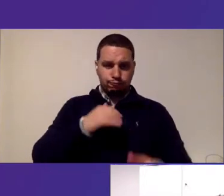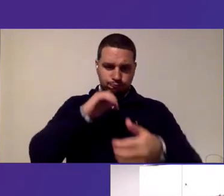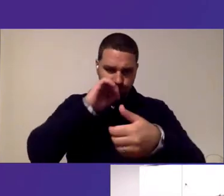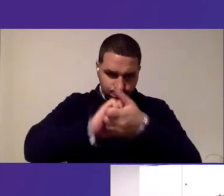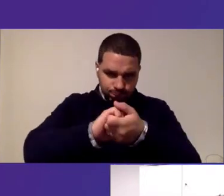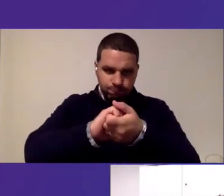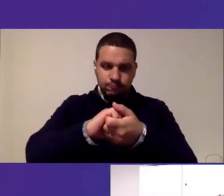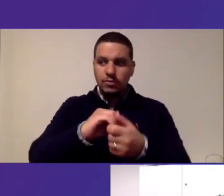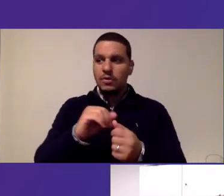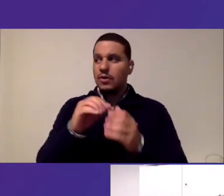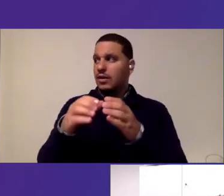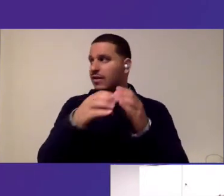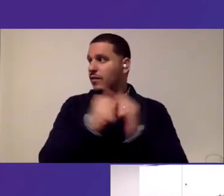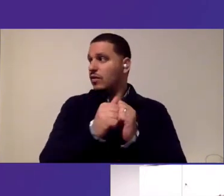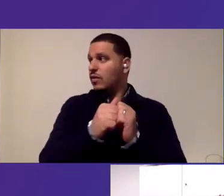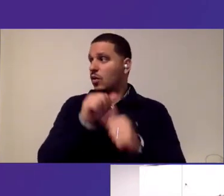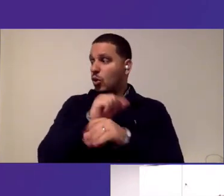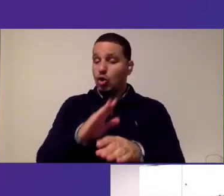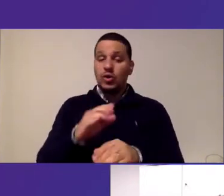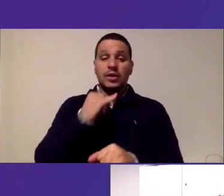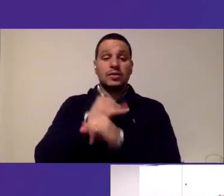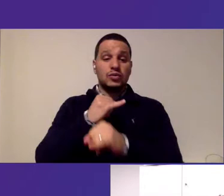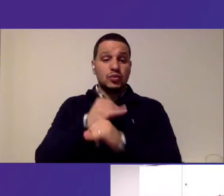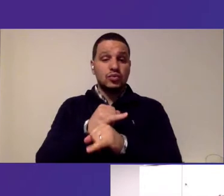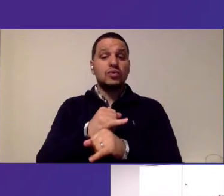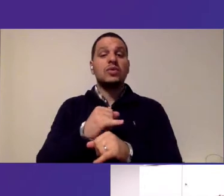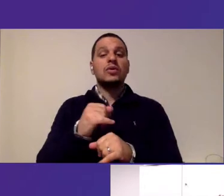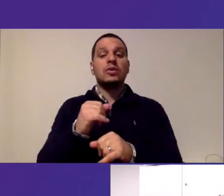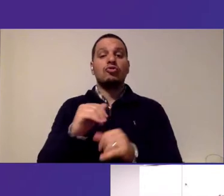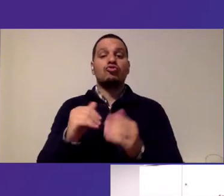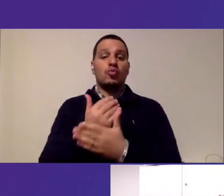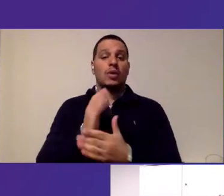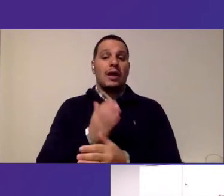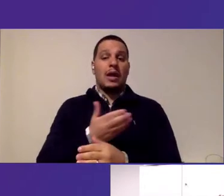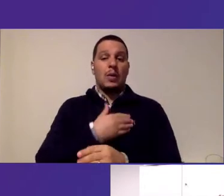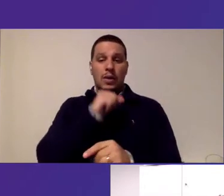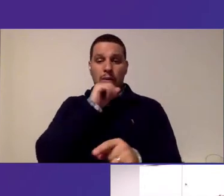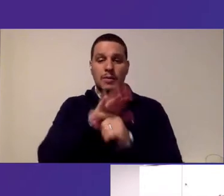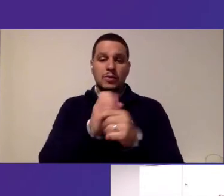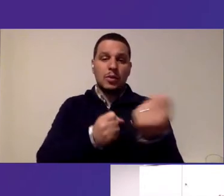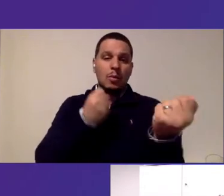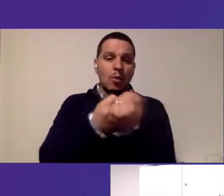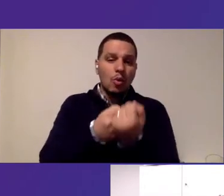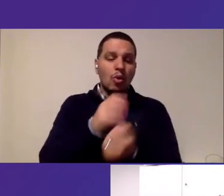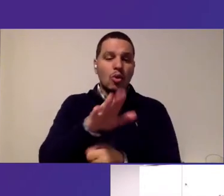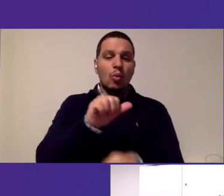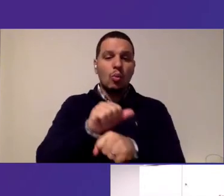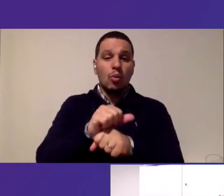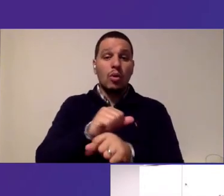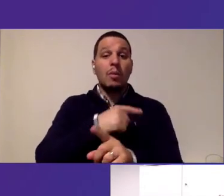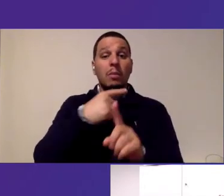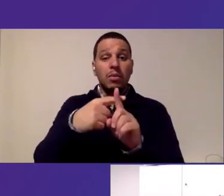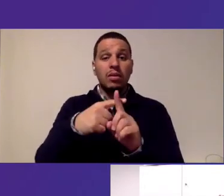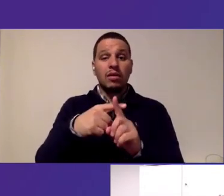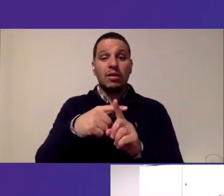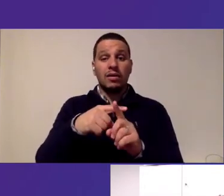of workers and as an institution, and renew our commitment to supporting your work and to decolonizing arts and